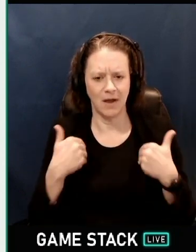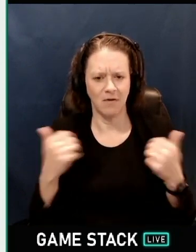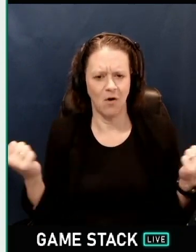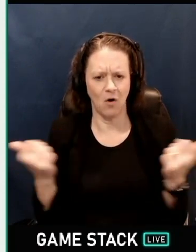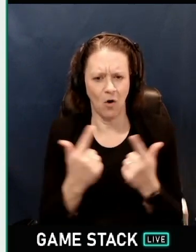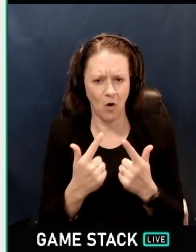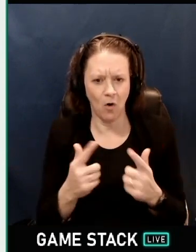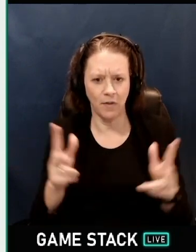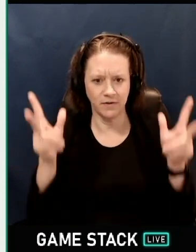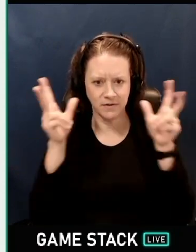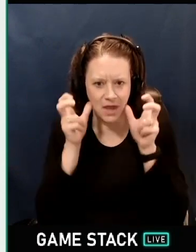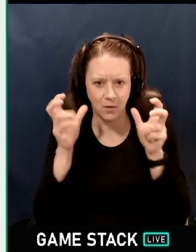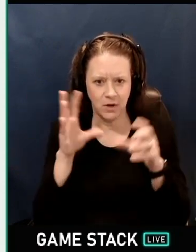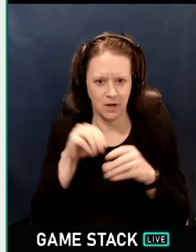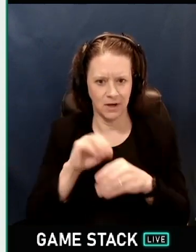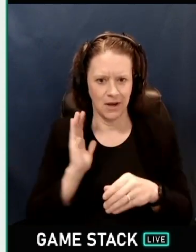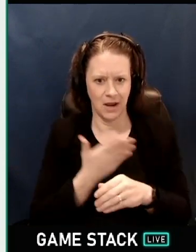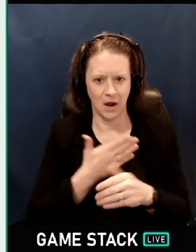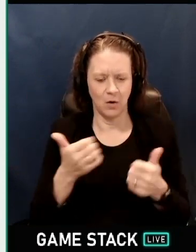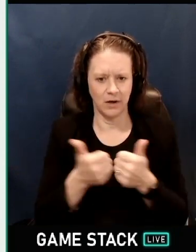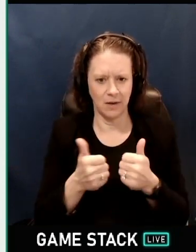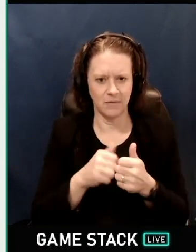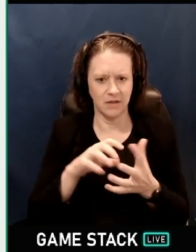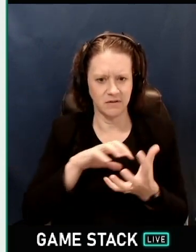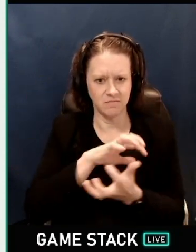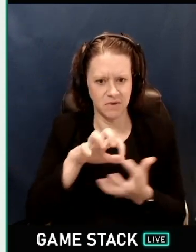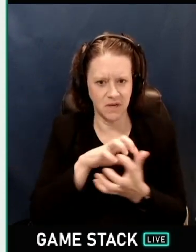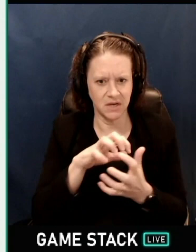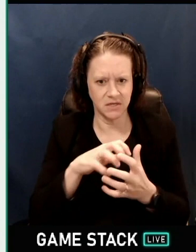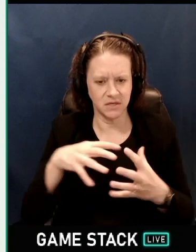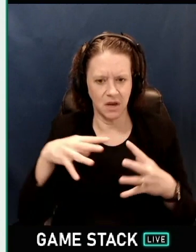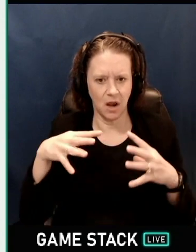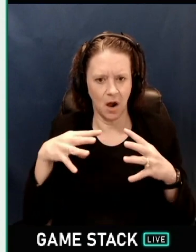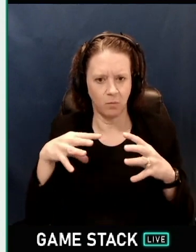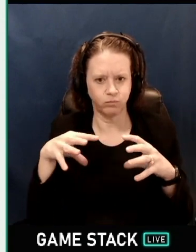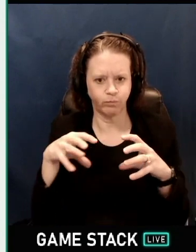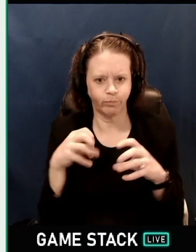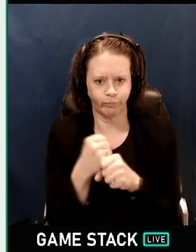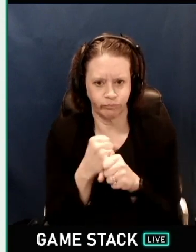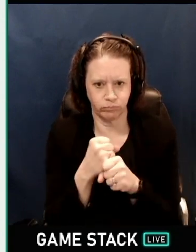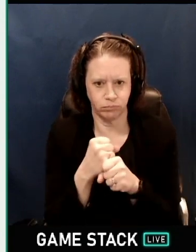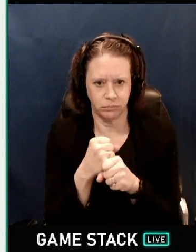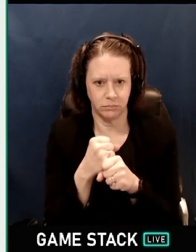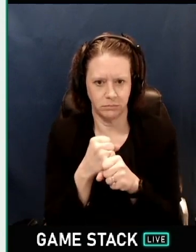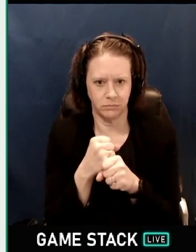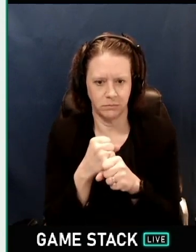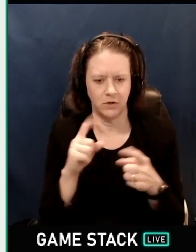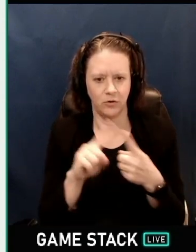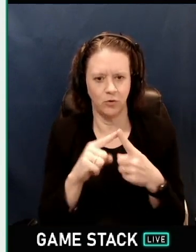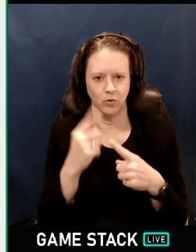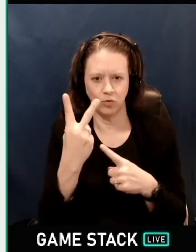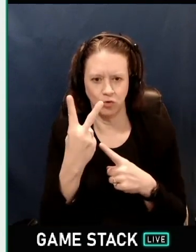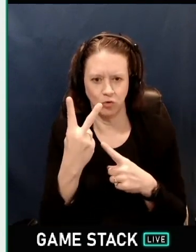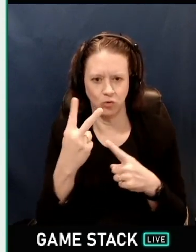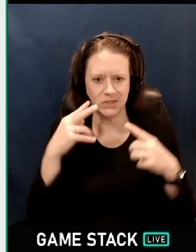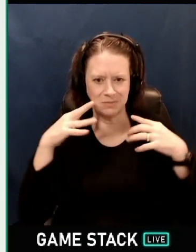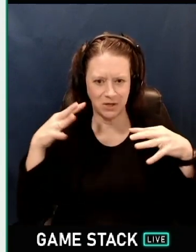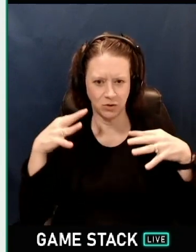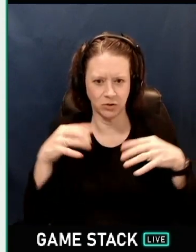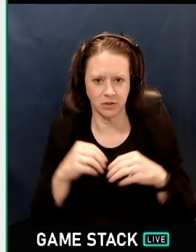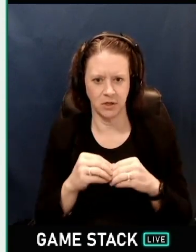is mixed and crunched down to two speakers, and we actually many